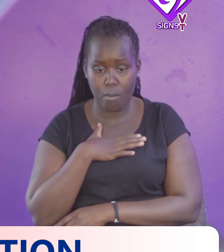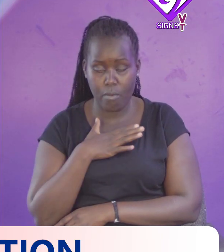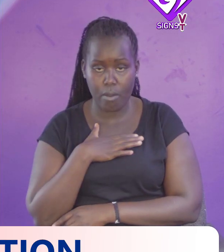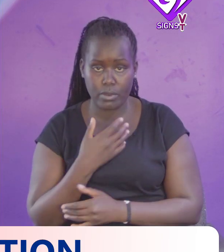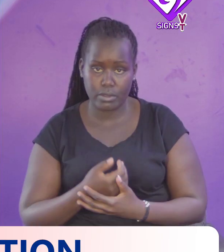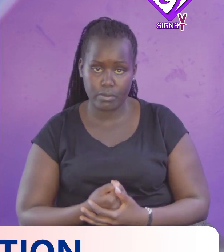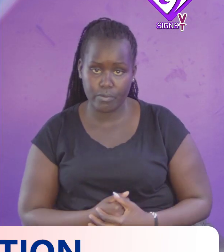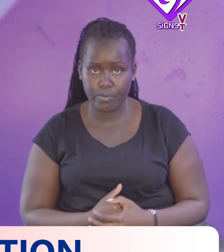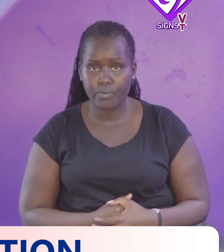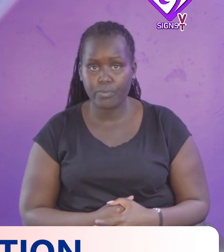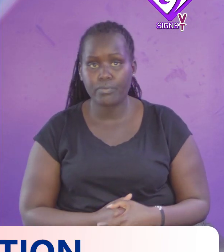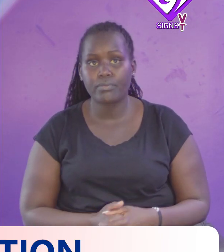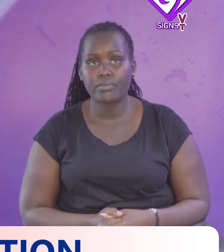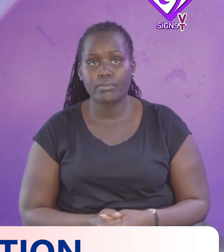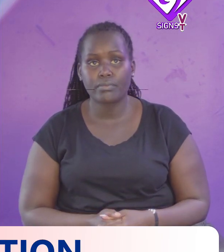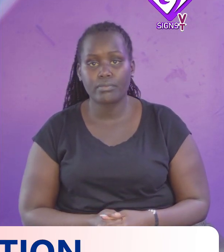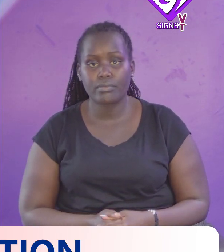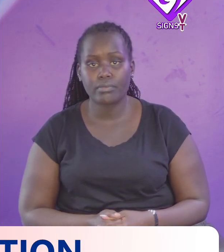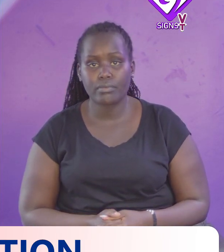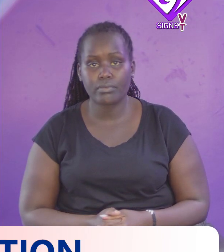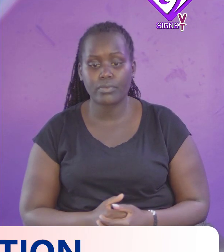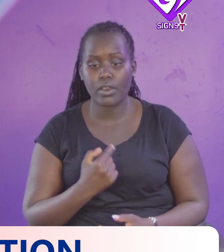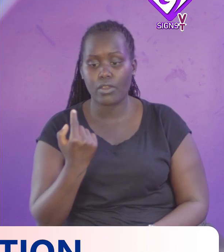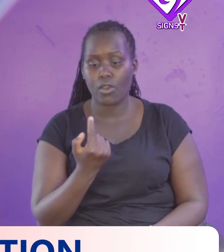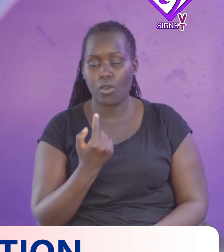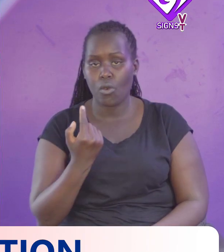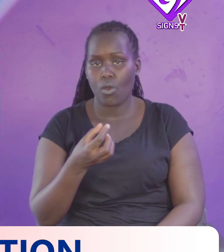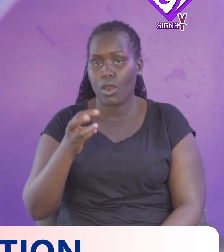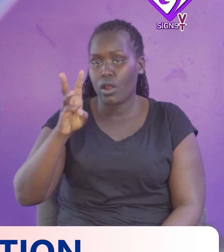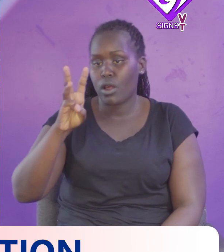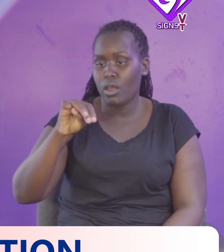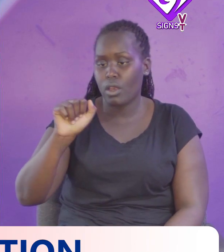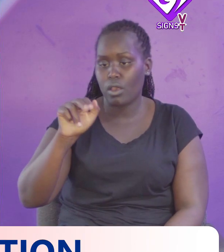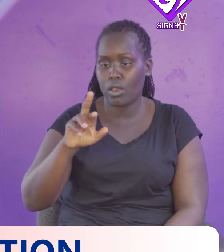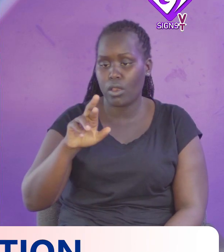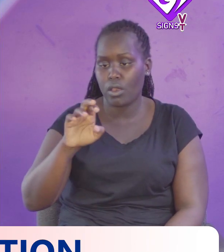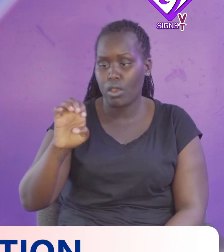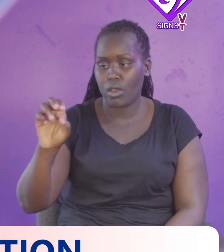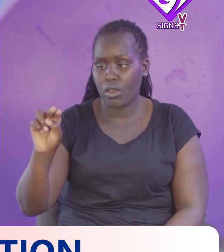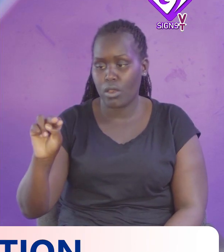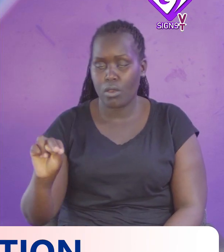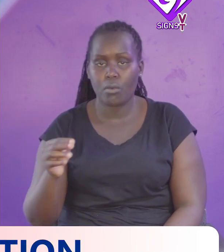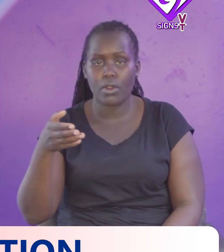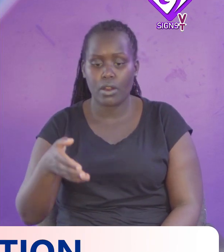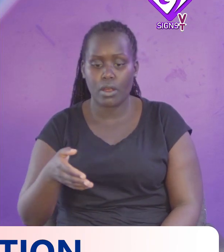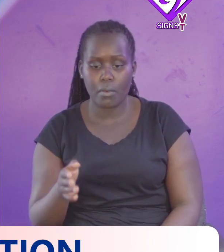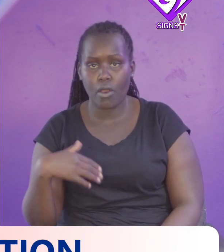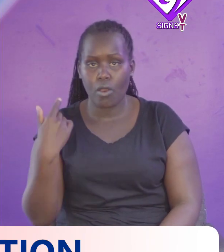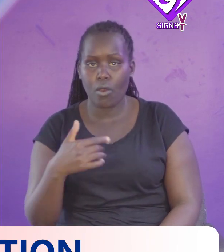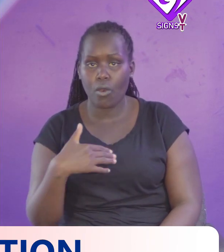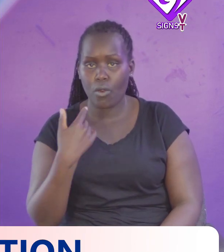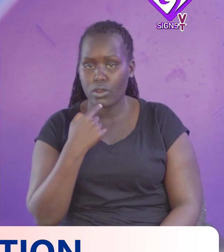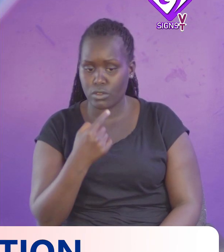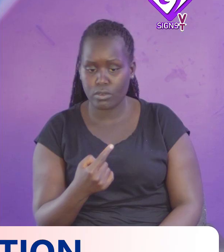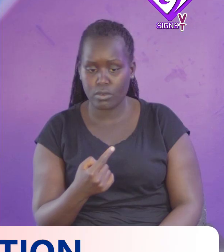0111980384. I am with the one and only Maureen O'Carl. We have an array of issues to talk about today,